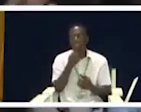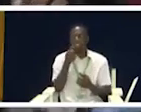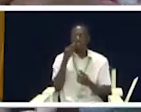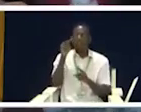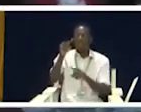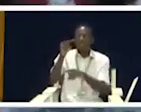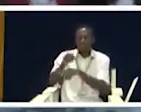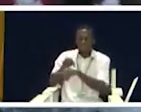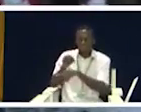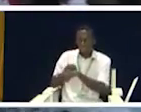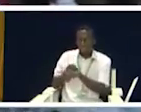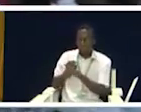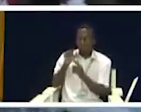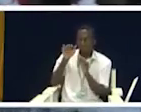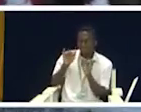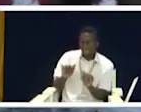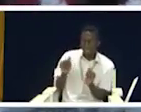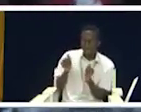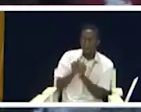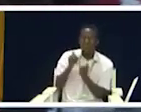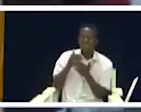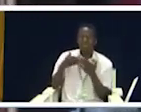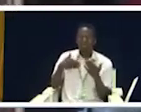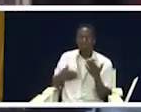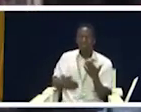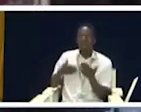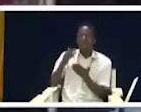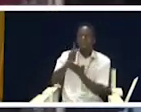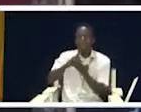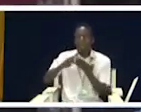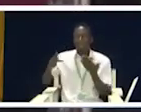of the person's attributes rub off on you.